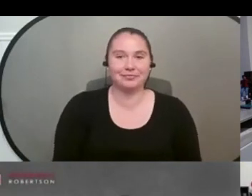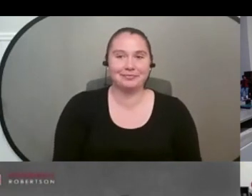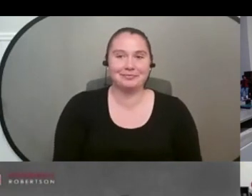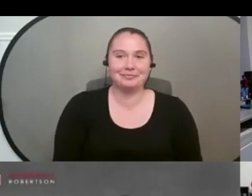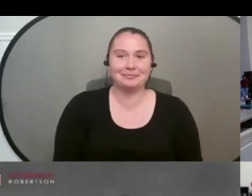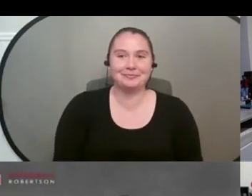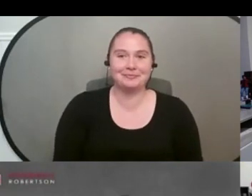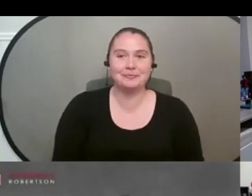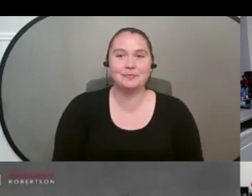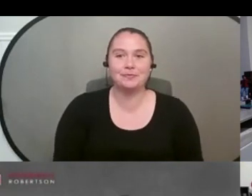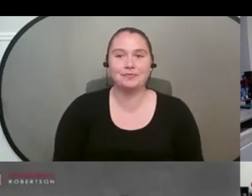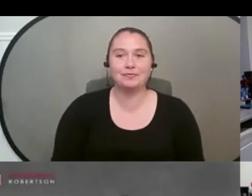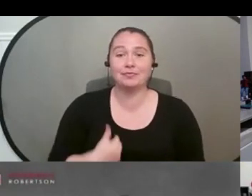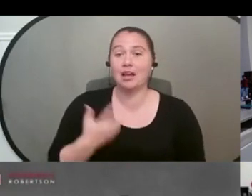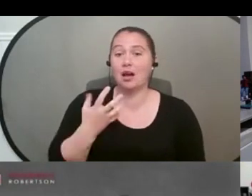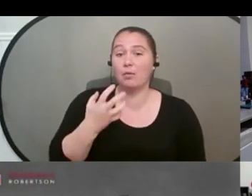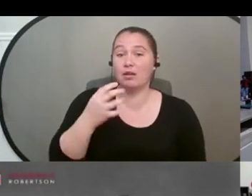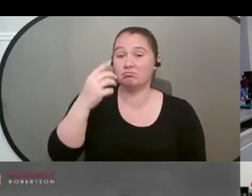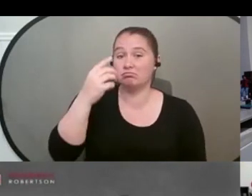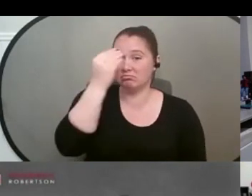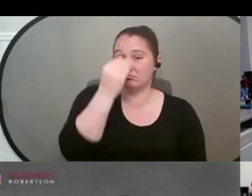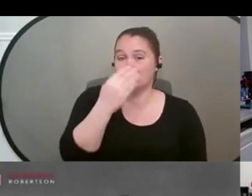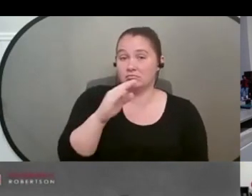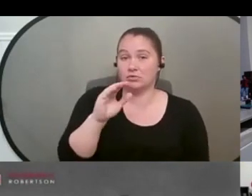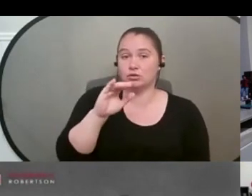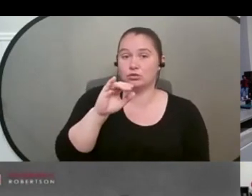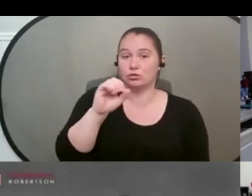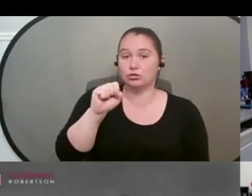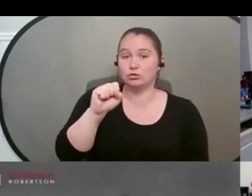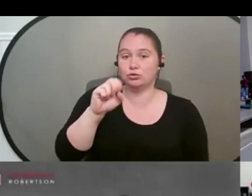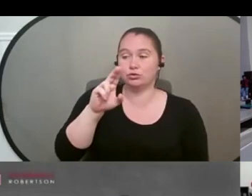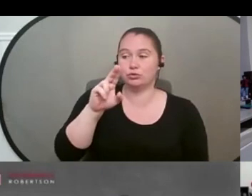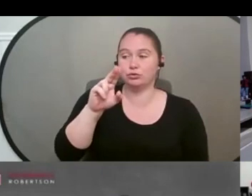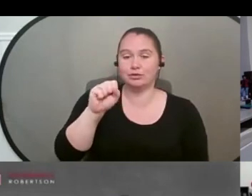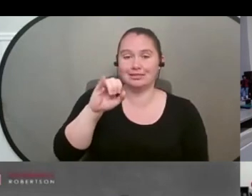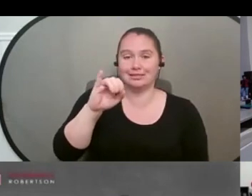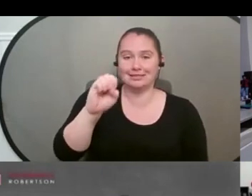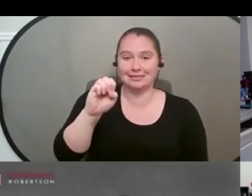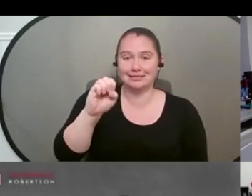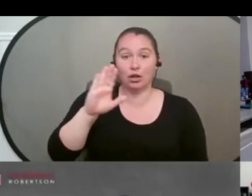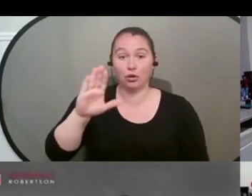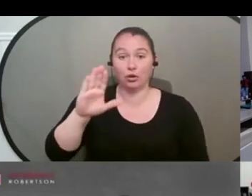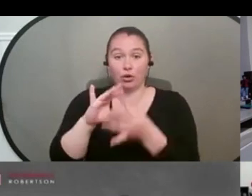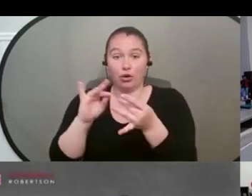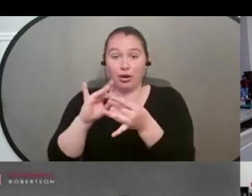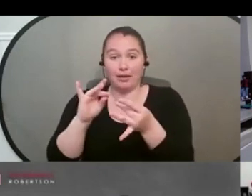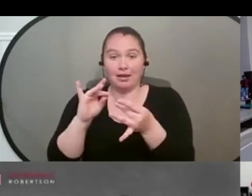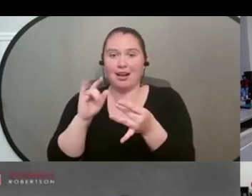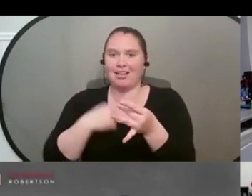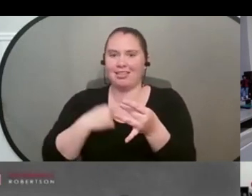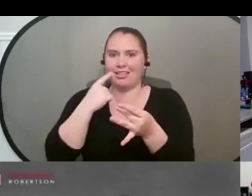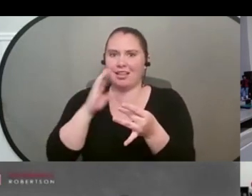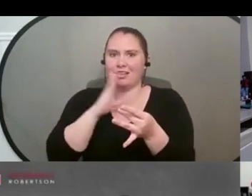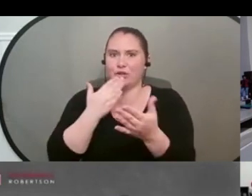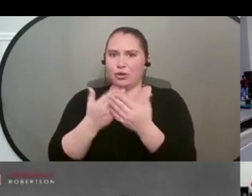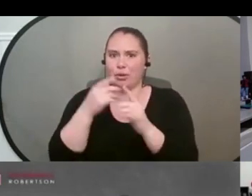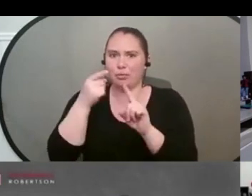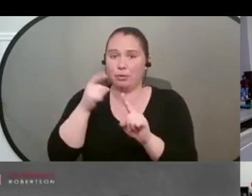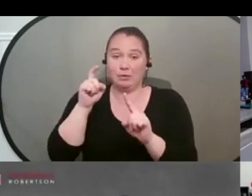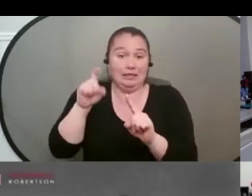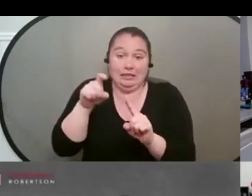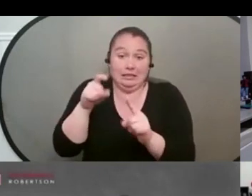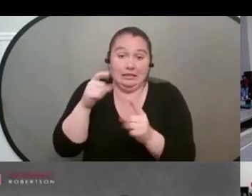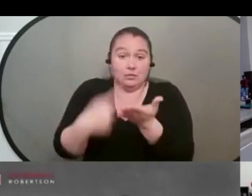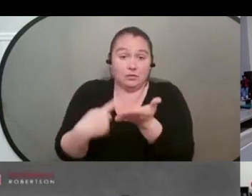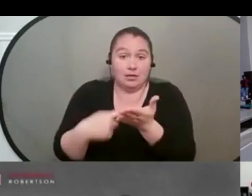I want to call attention to Susie March's comment. I think that's a really important point that we need to discuss at some